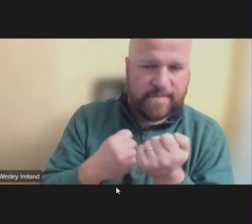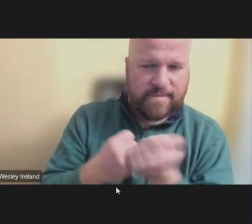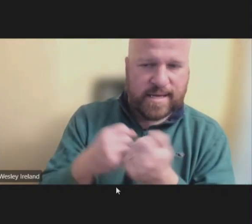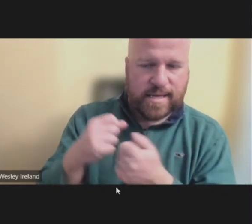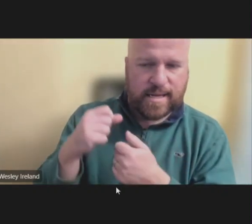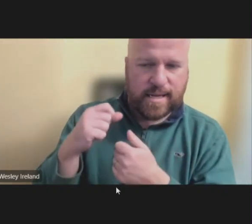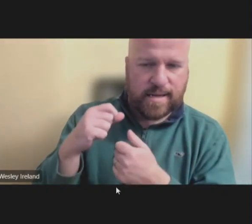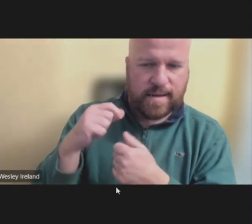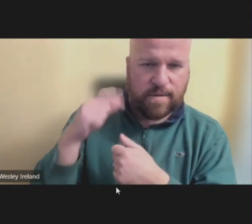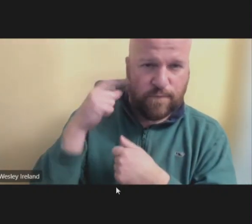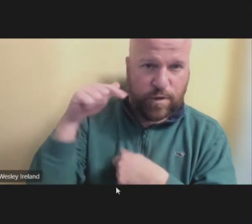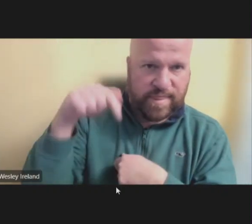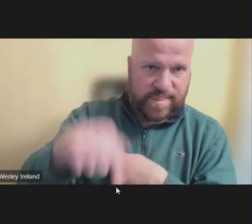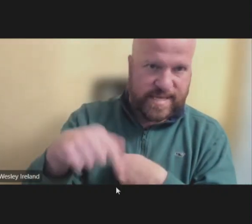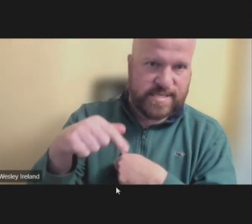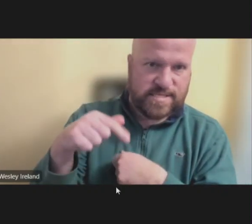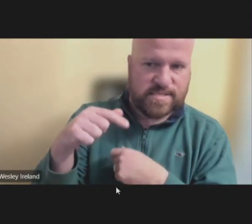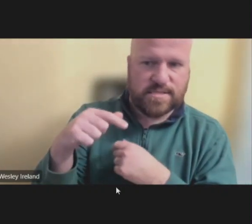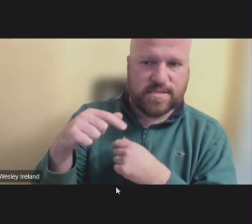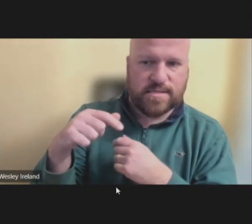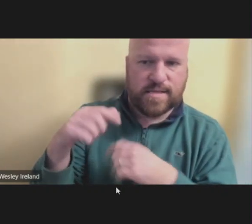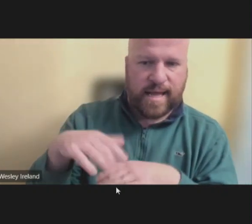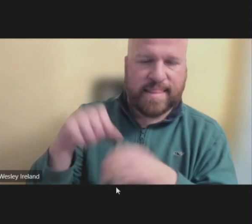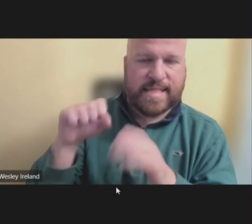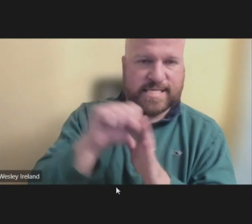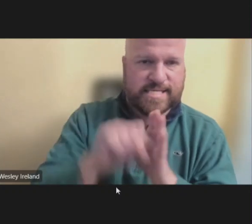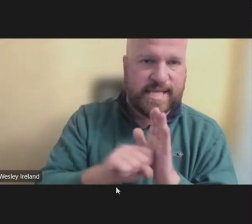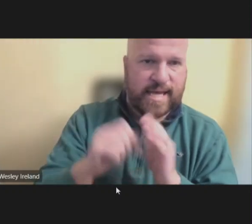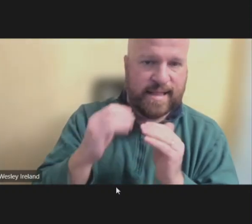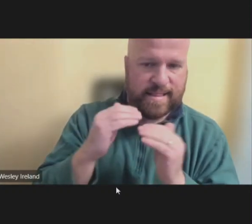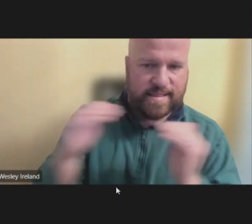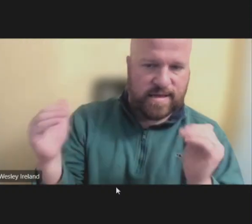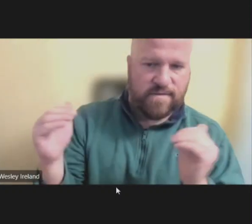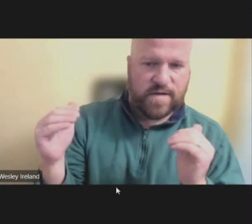I plan to advocate for this at the state level,